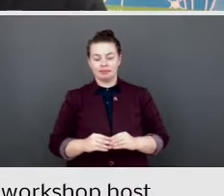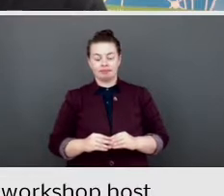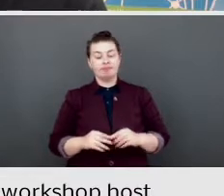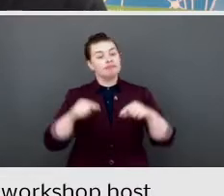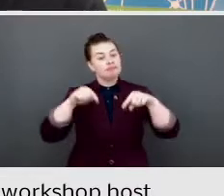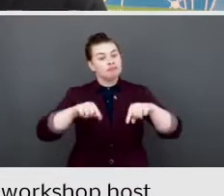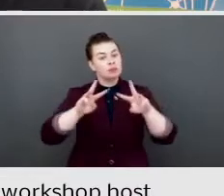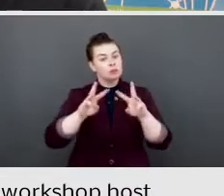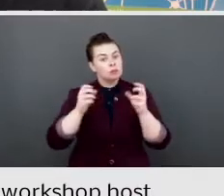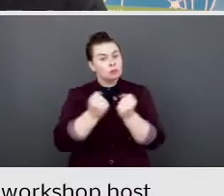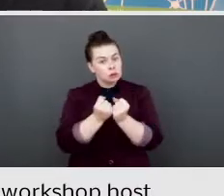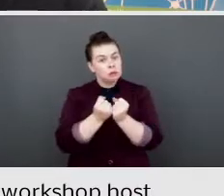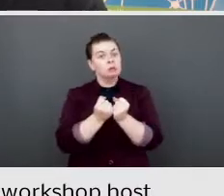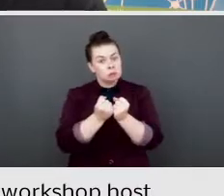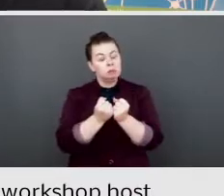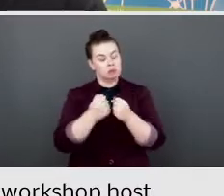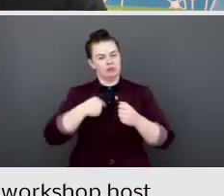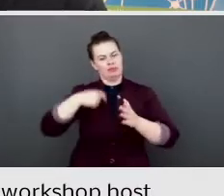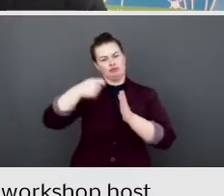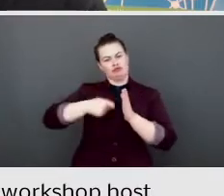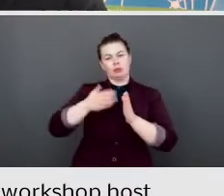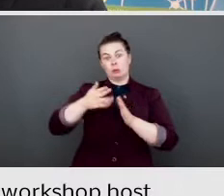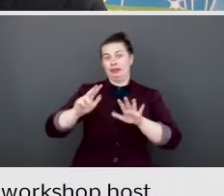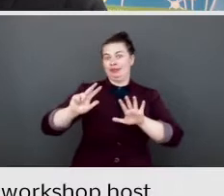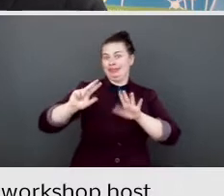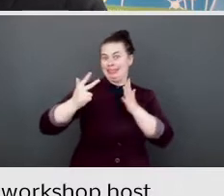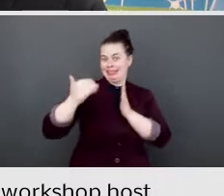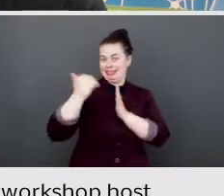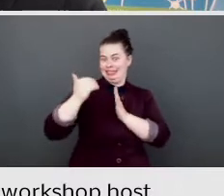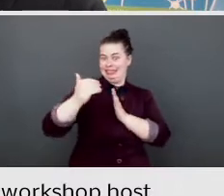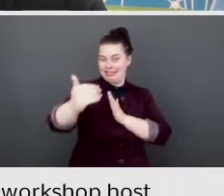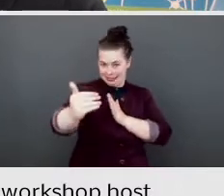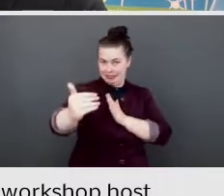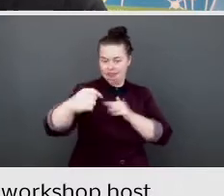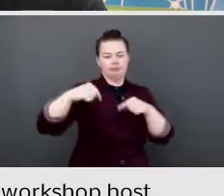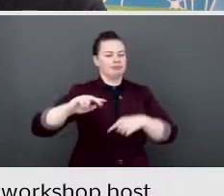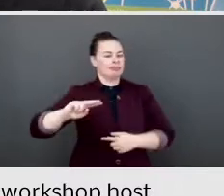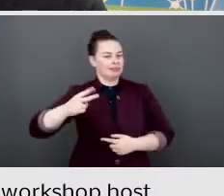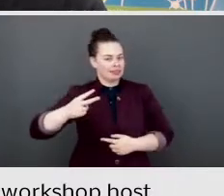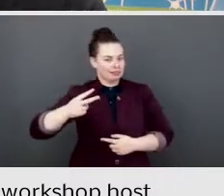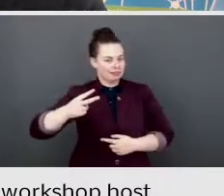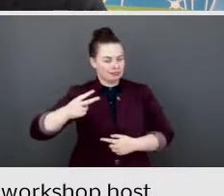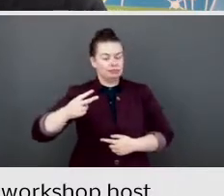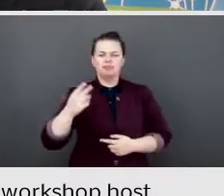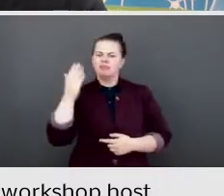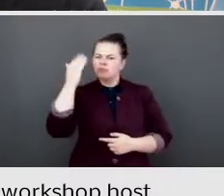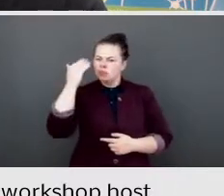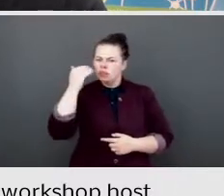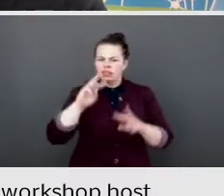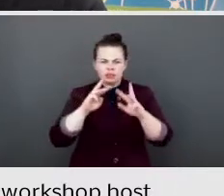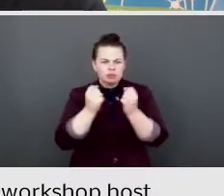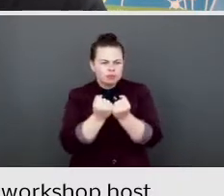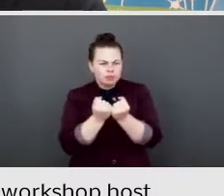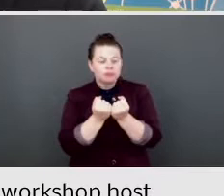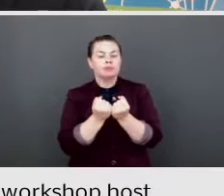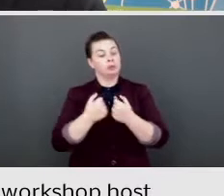Importantly, the dialogue workshops are part of 8 dialogue workshops that will be run throughout the SHAPES project. The